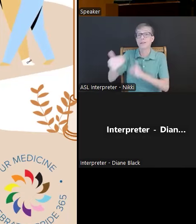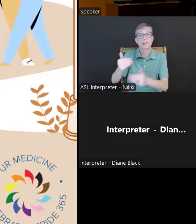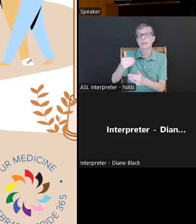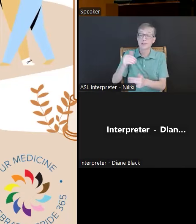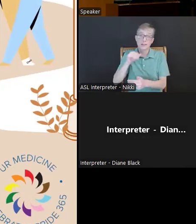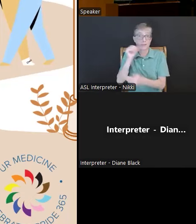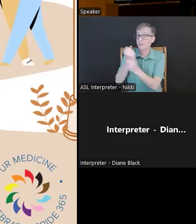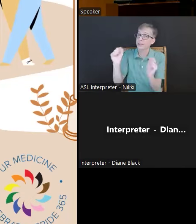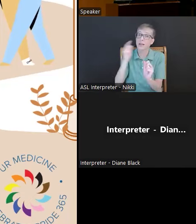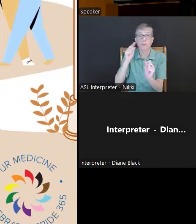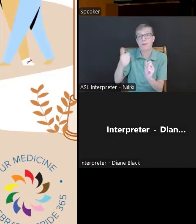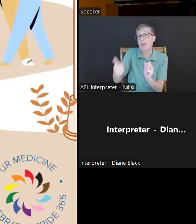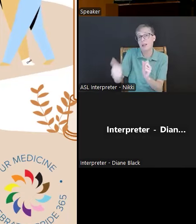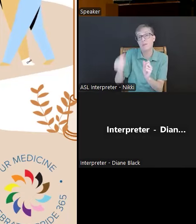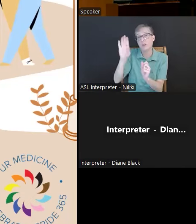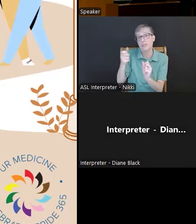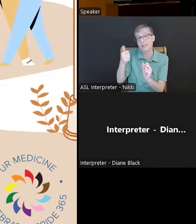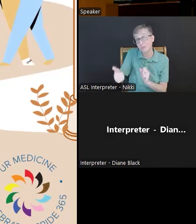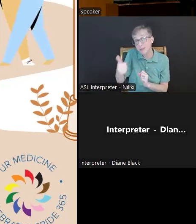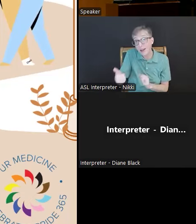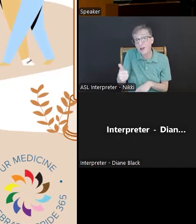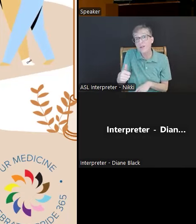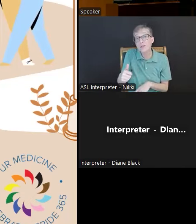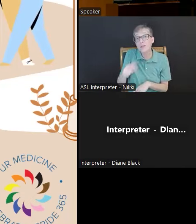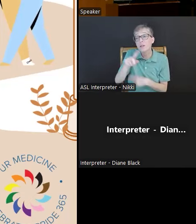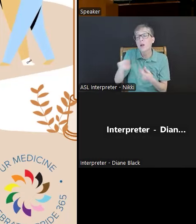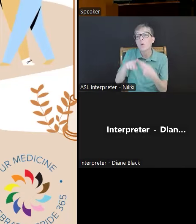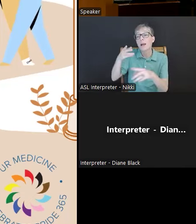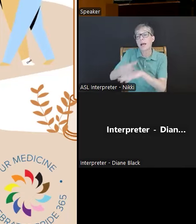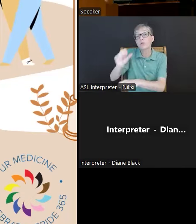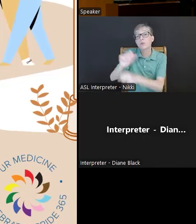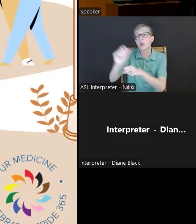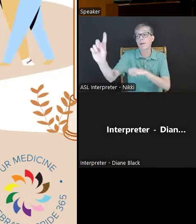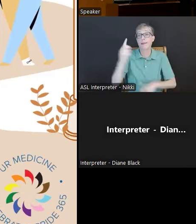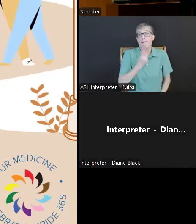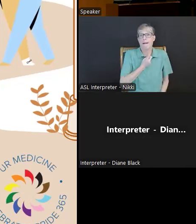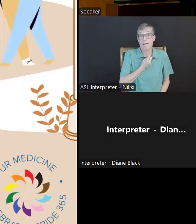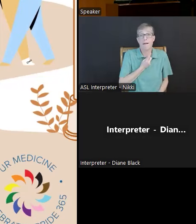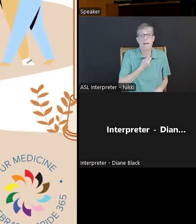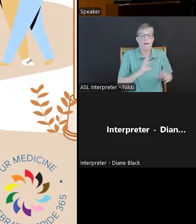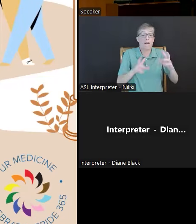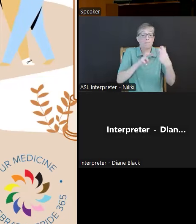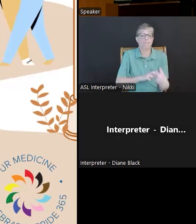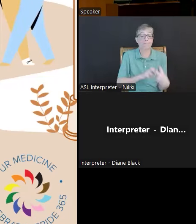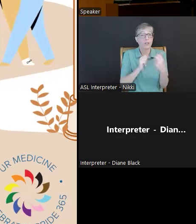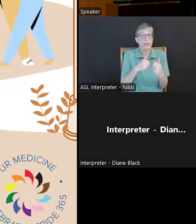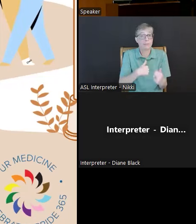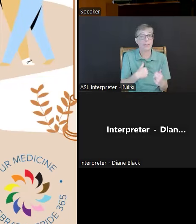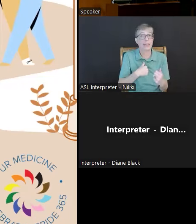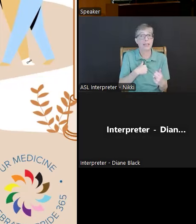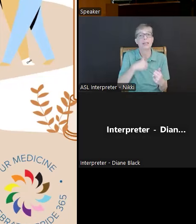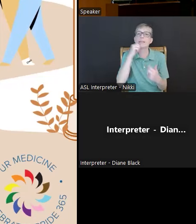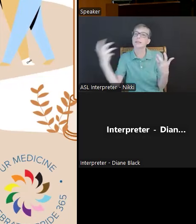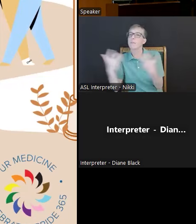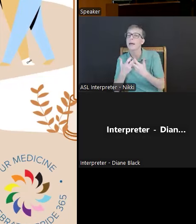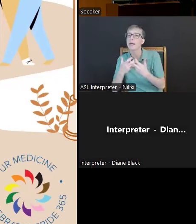me after work, the way they're gonna present may not match. And so again, part of it's that conversation and getting to know individuals. Is